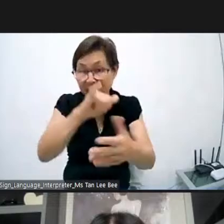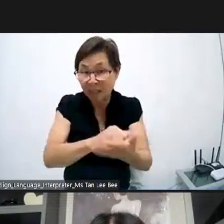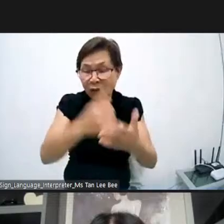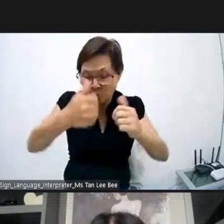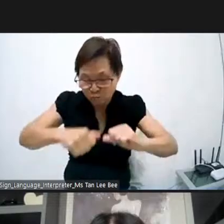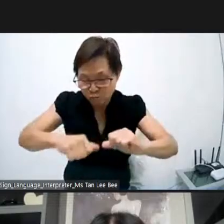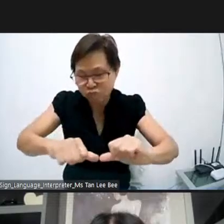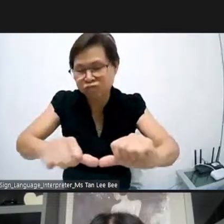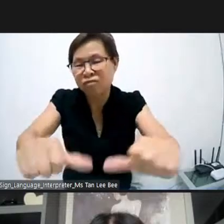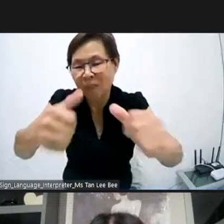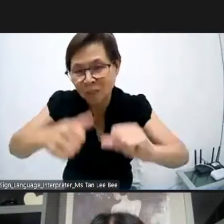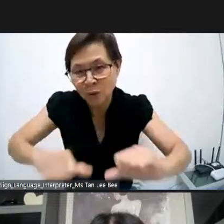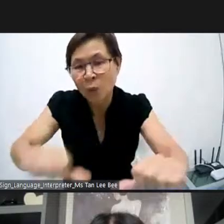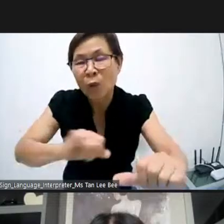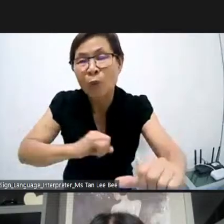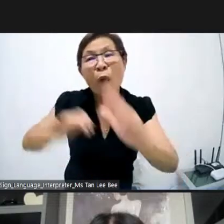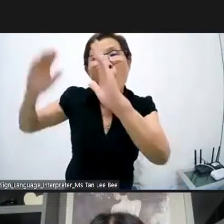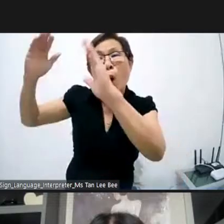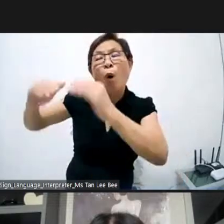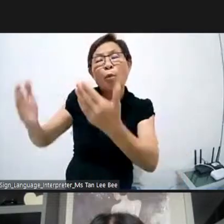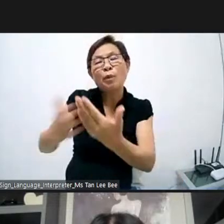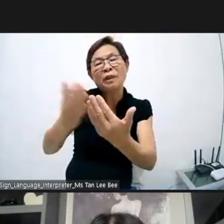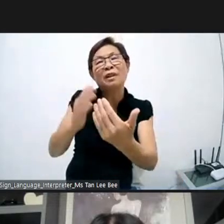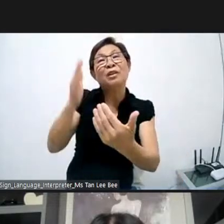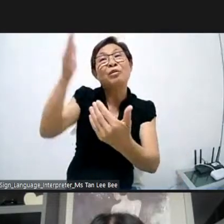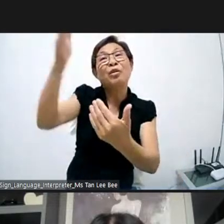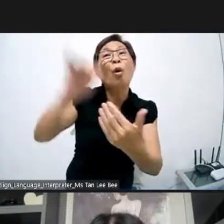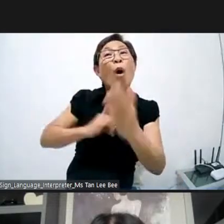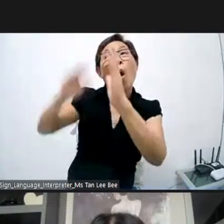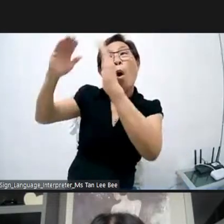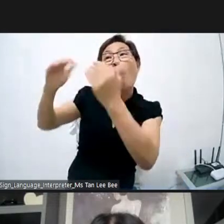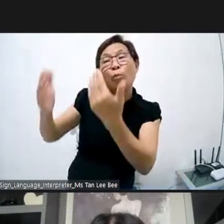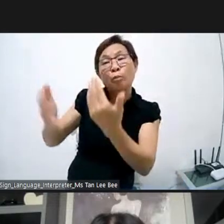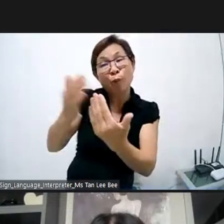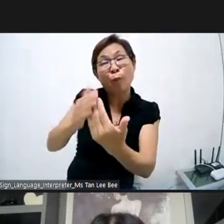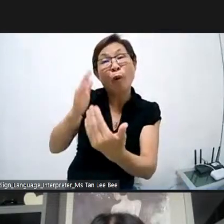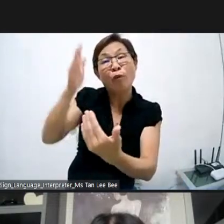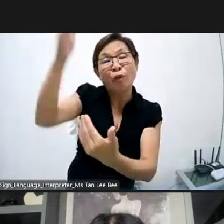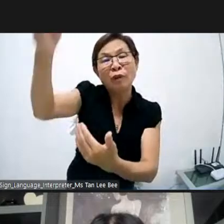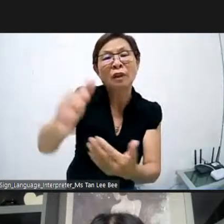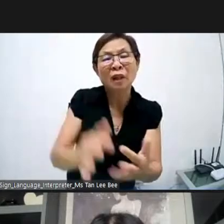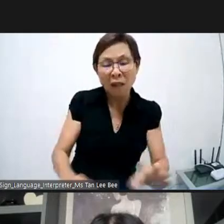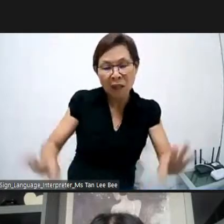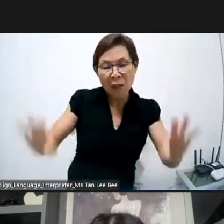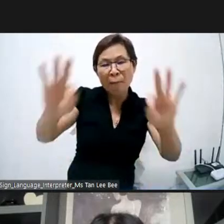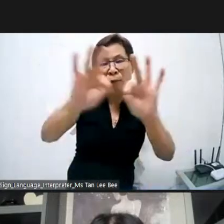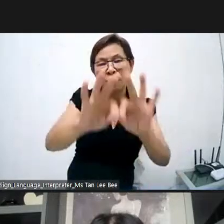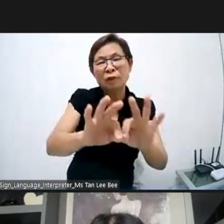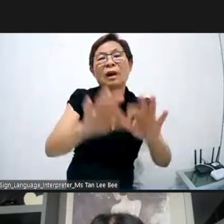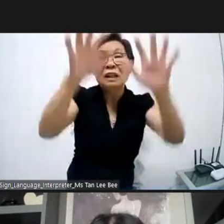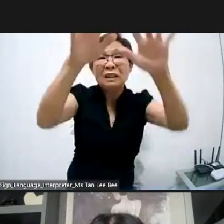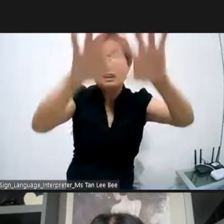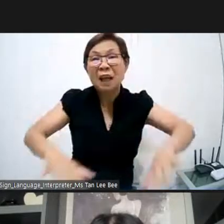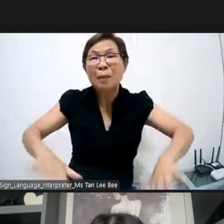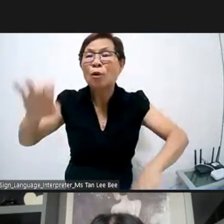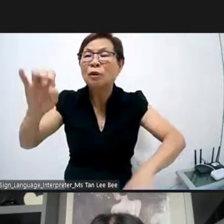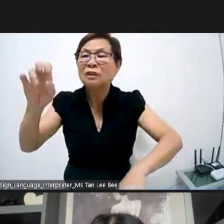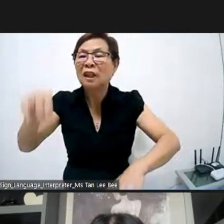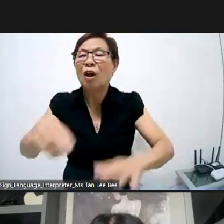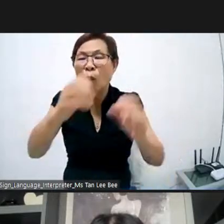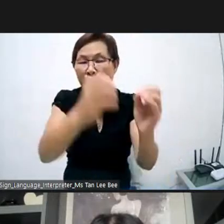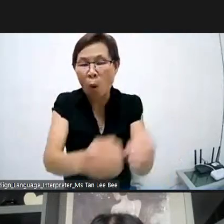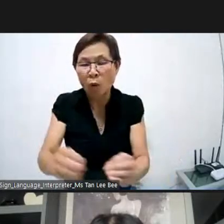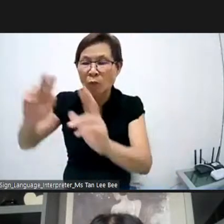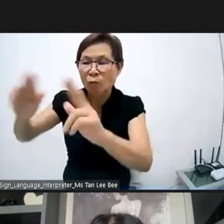we hope that things will be easier in the future. That is why it is important, it's significant for SEAMEO SEN to organize this webinar, for